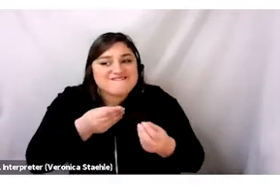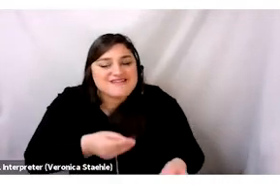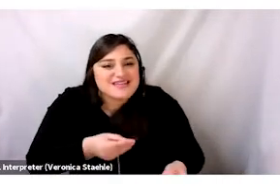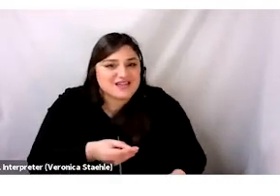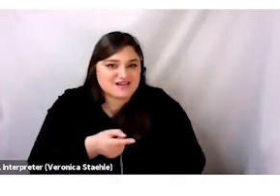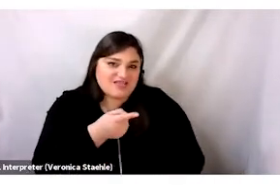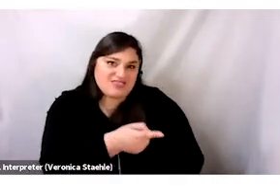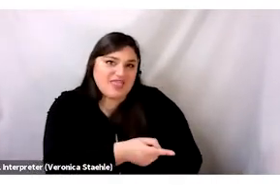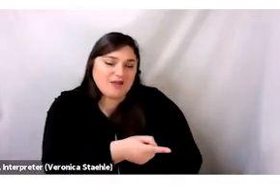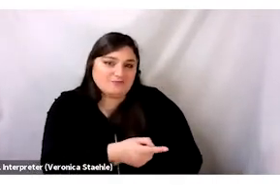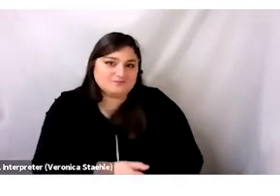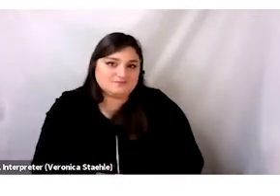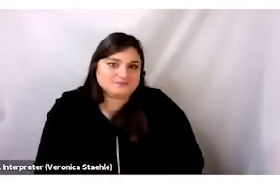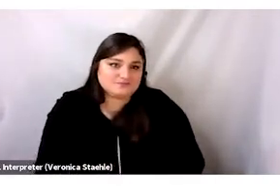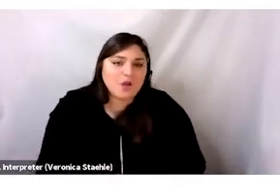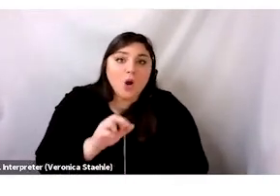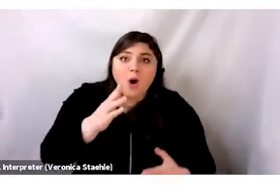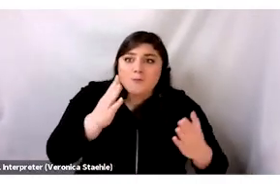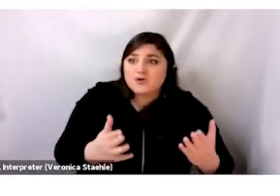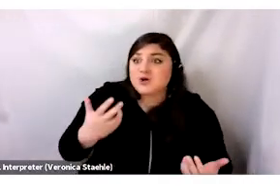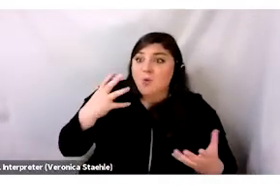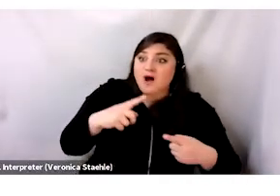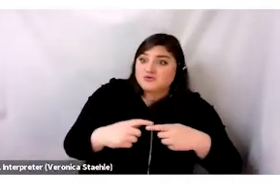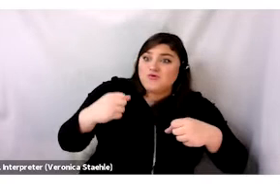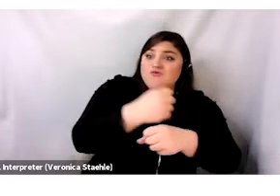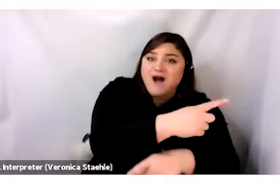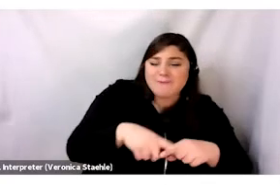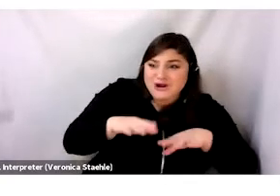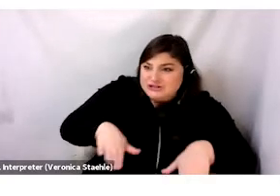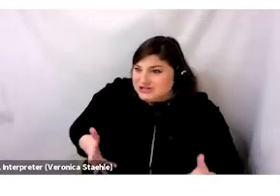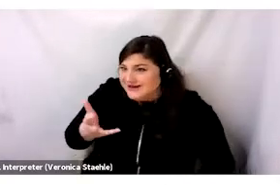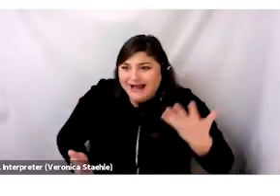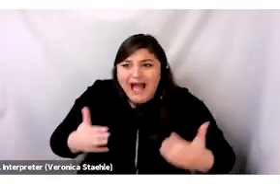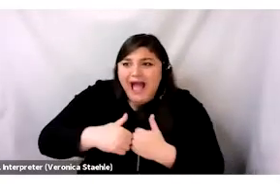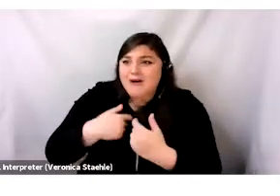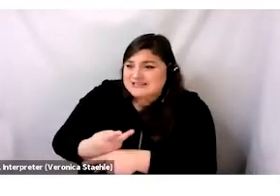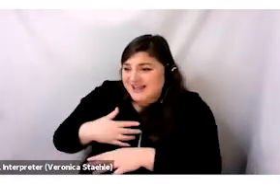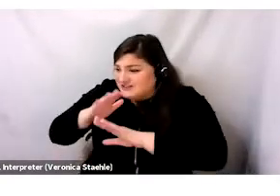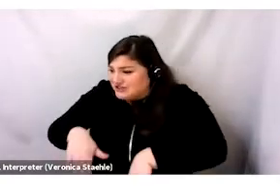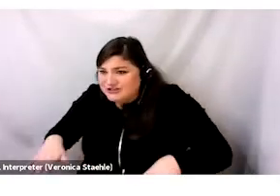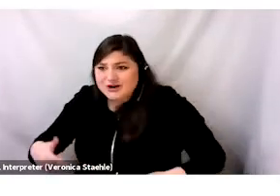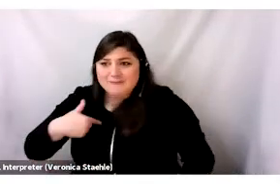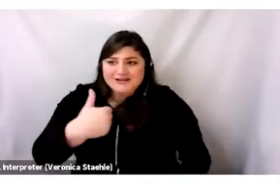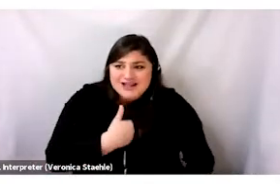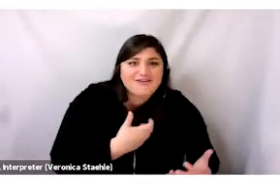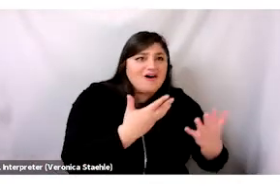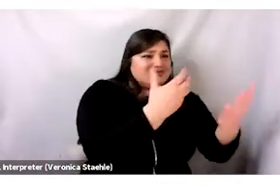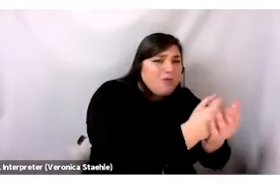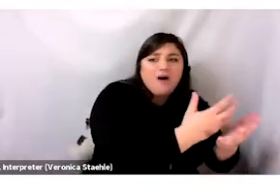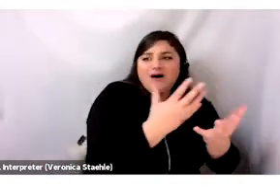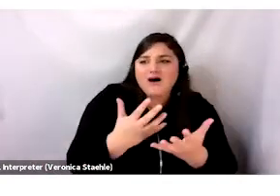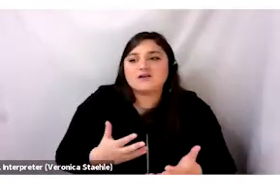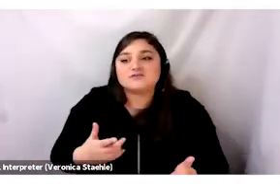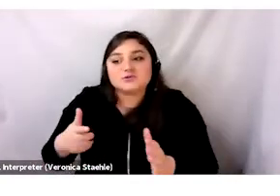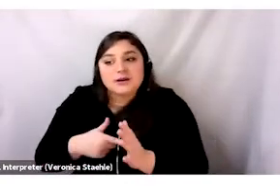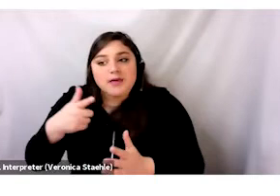have kids and they're juggling kids on top of their activism and their normal jobs. So, offering to take care